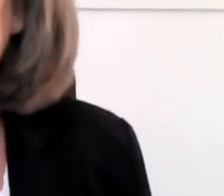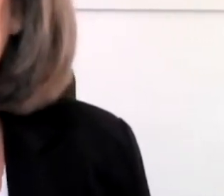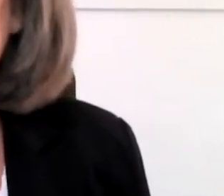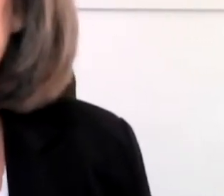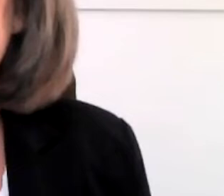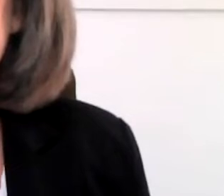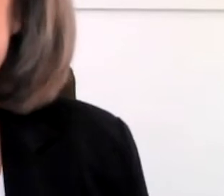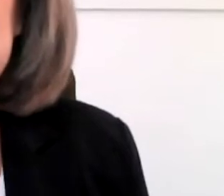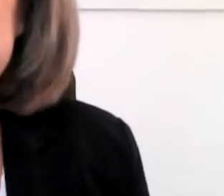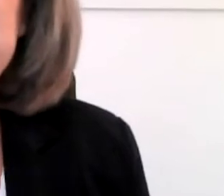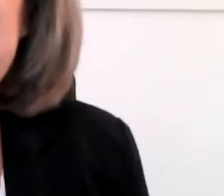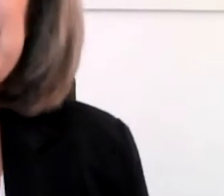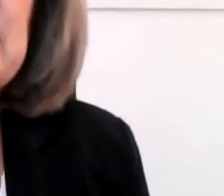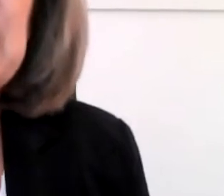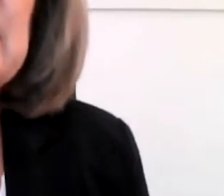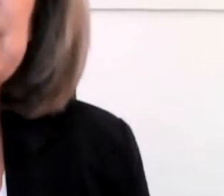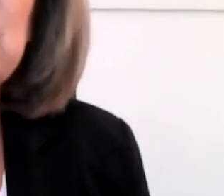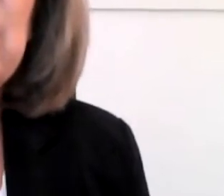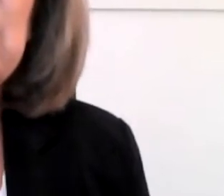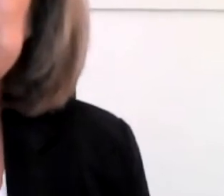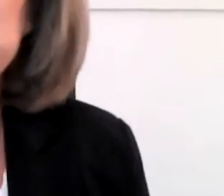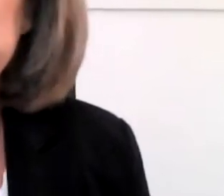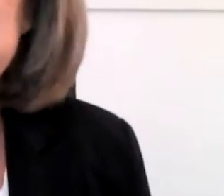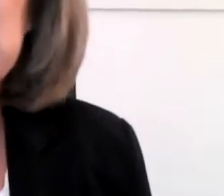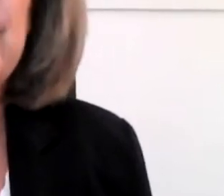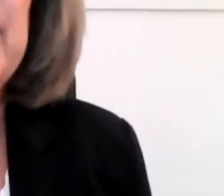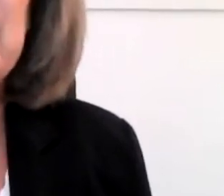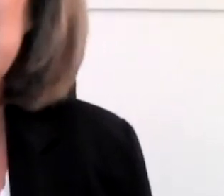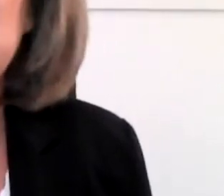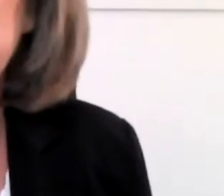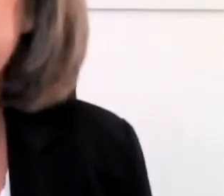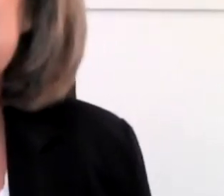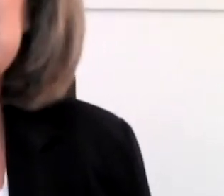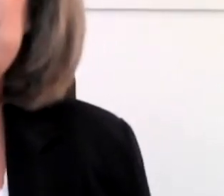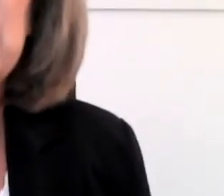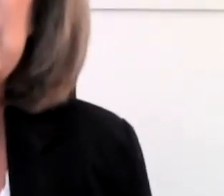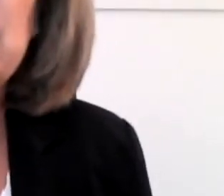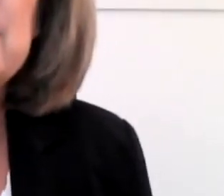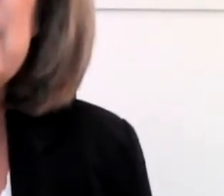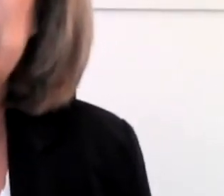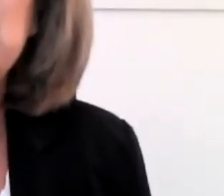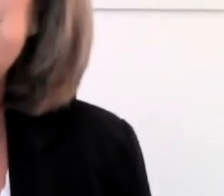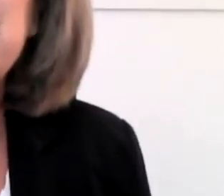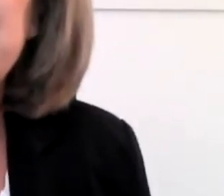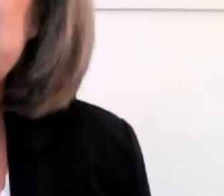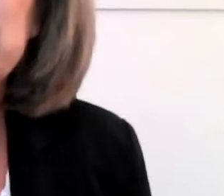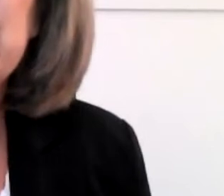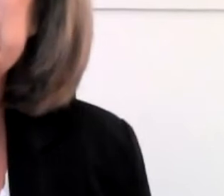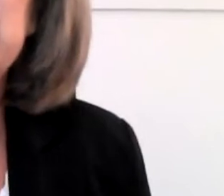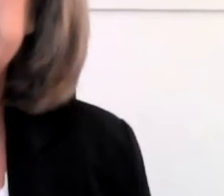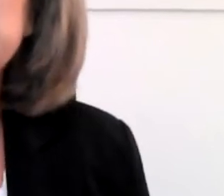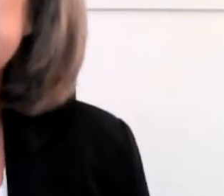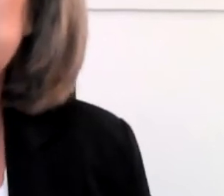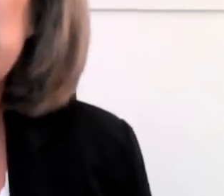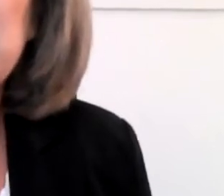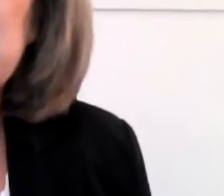high levels of excessive absenteeism, so either truancy or being gone a lot because of chronic illness at home in the parent